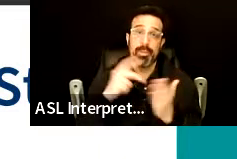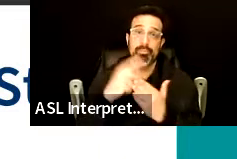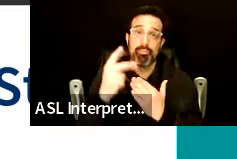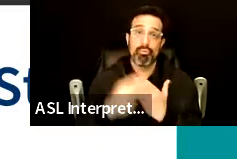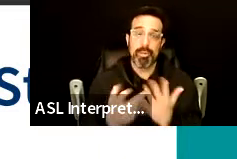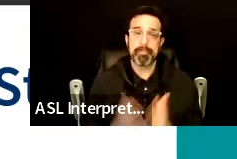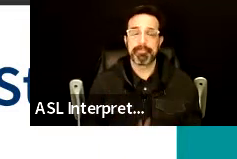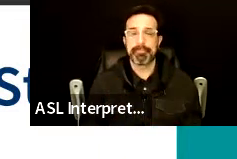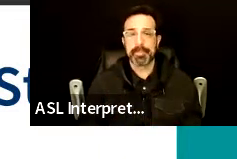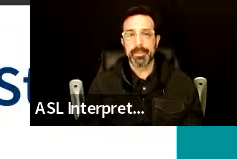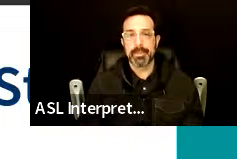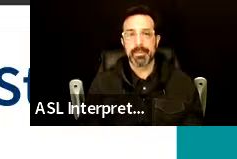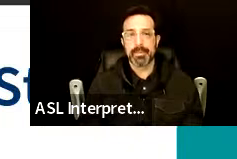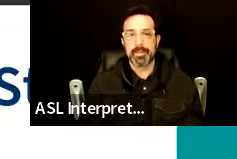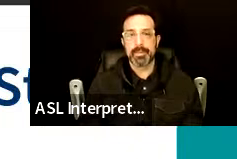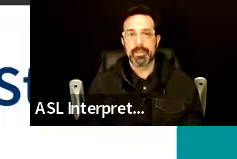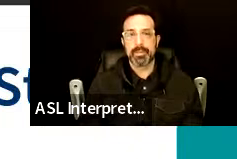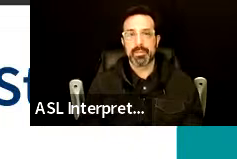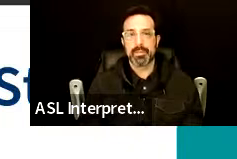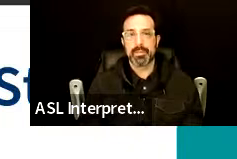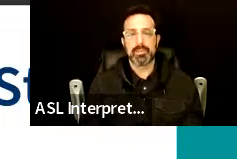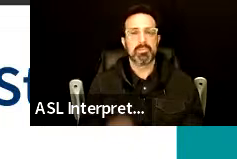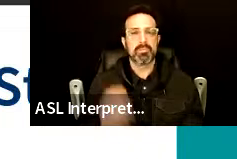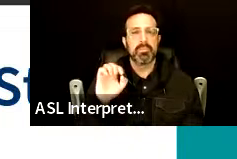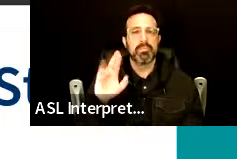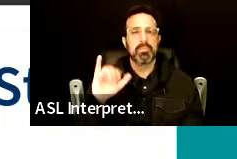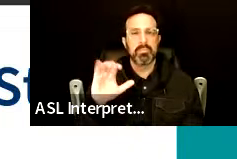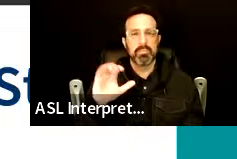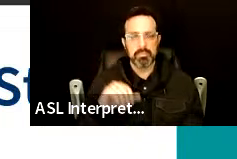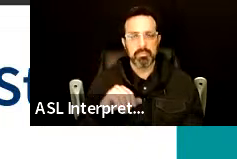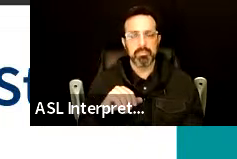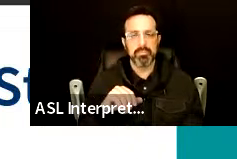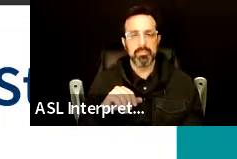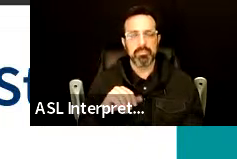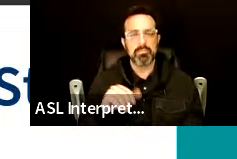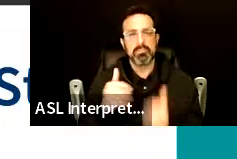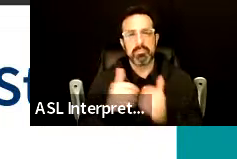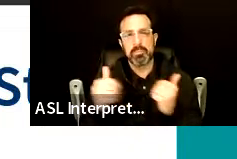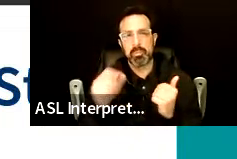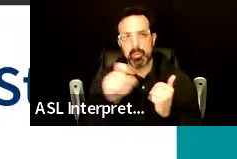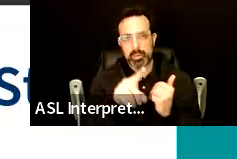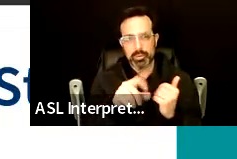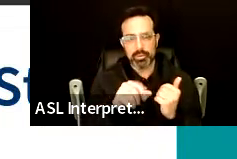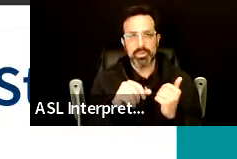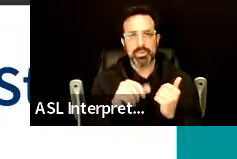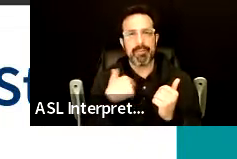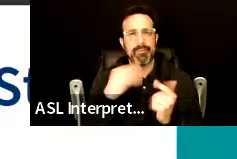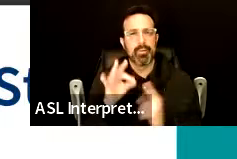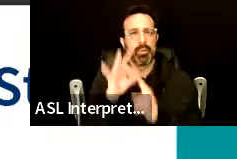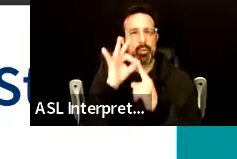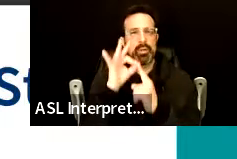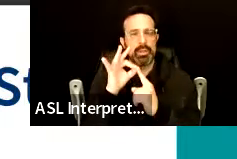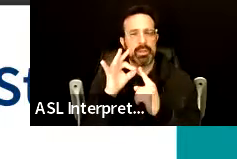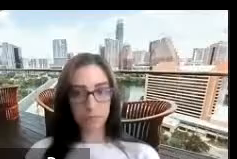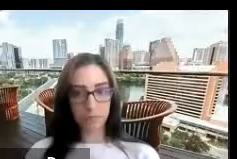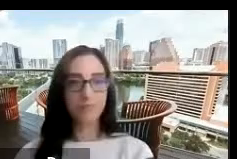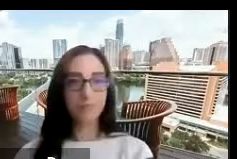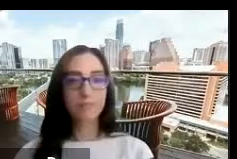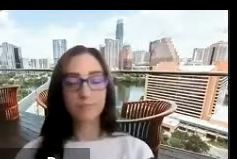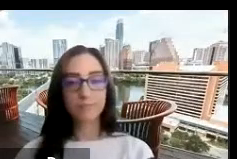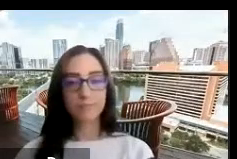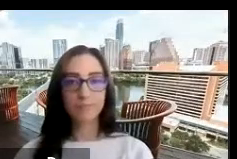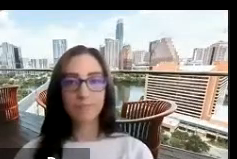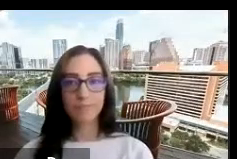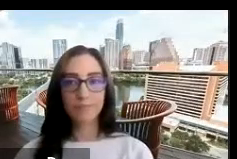specifically. And then a separate question, we have this unique collection of very, very